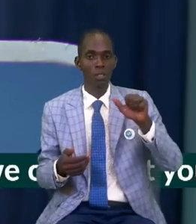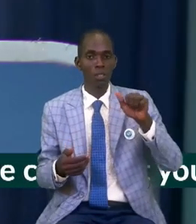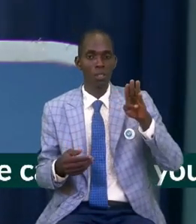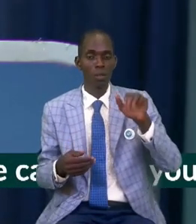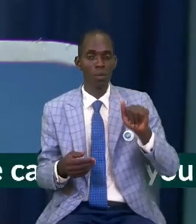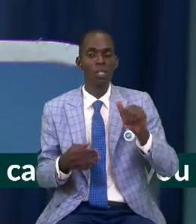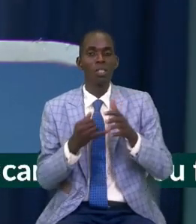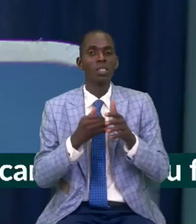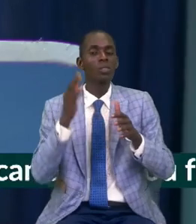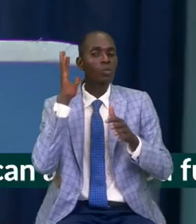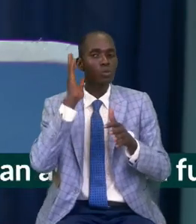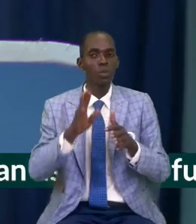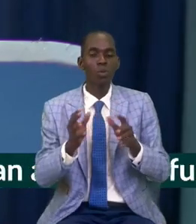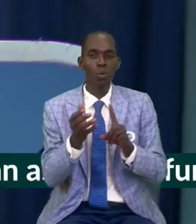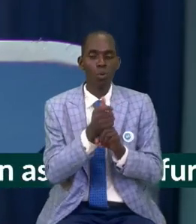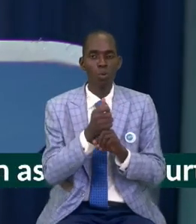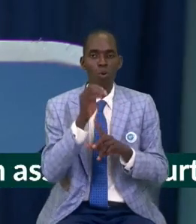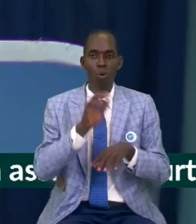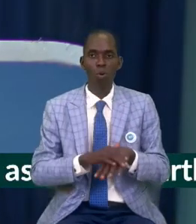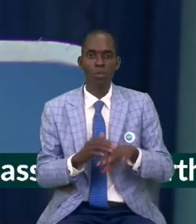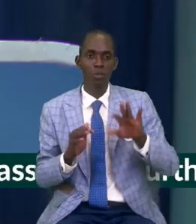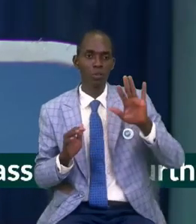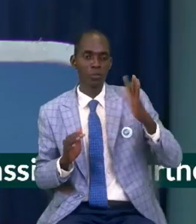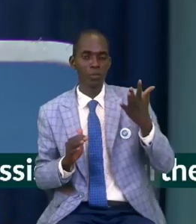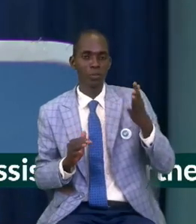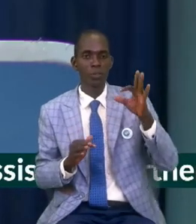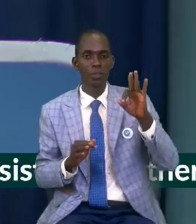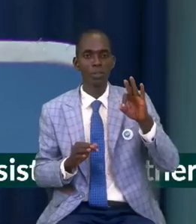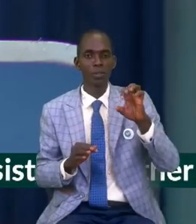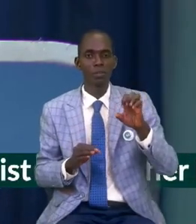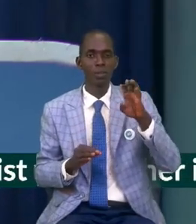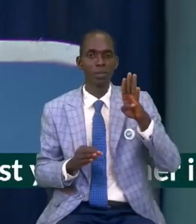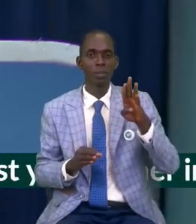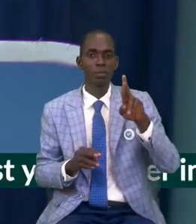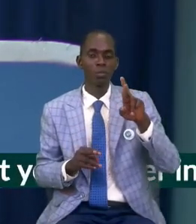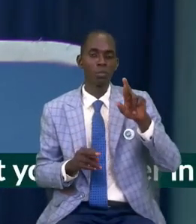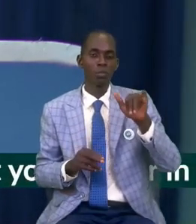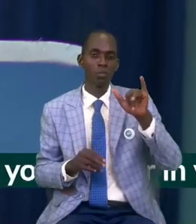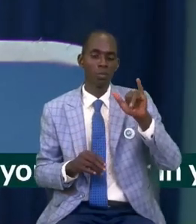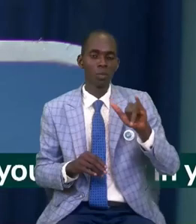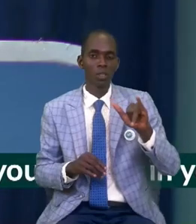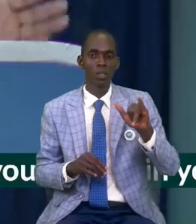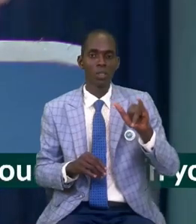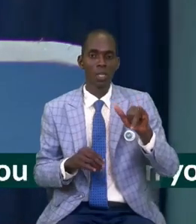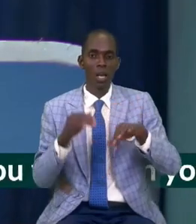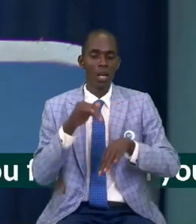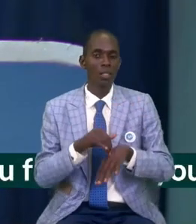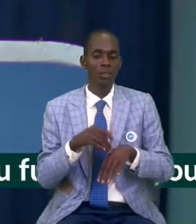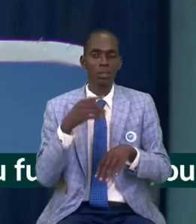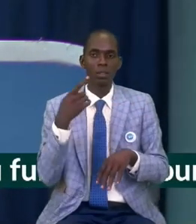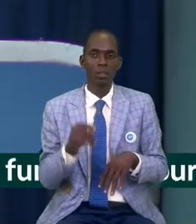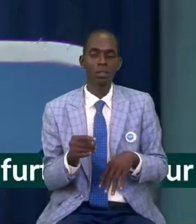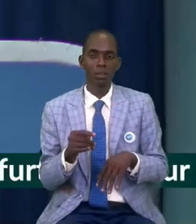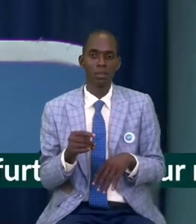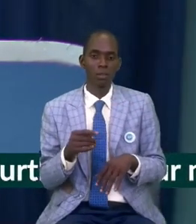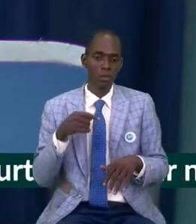at Deeper Life Headquarters Church, SNA, time, 3 p.m. But if you are from